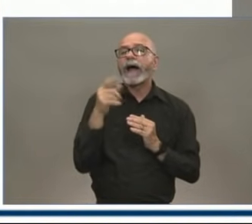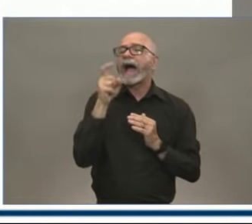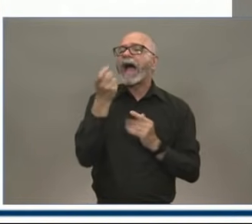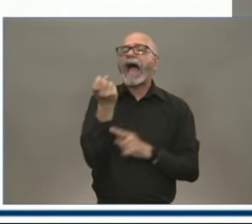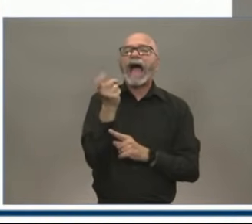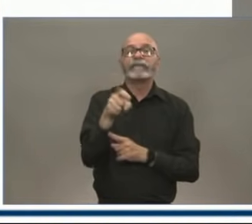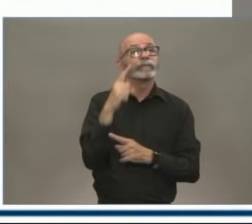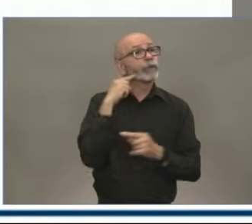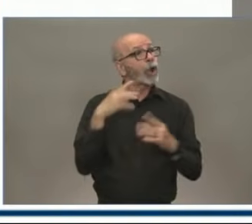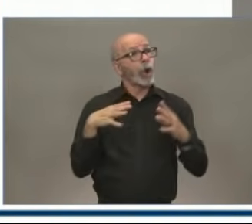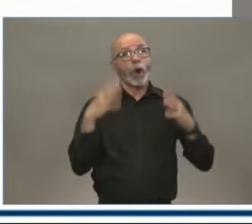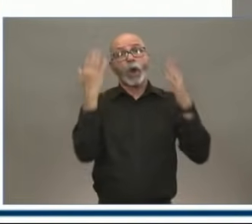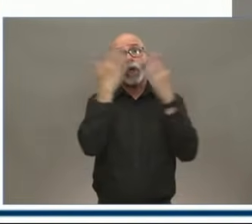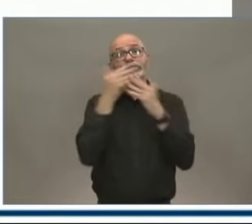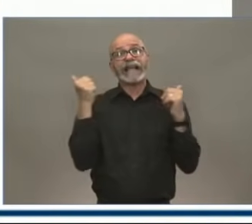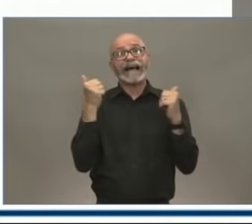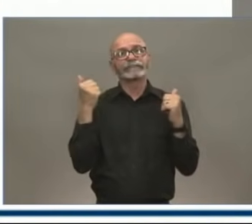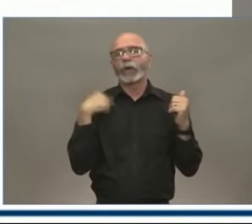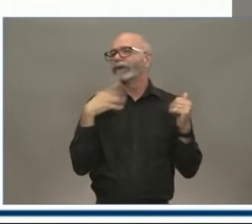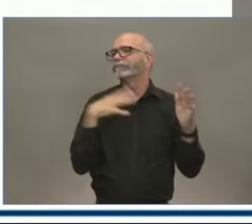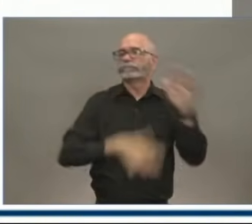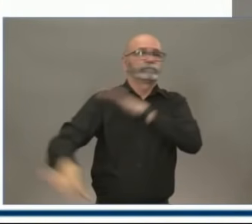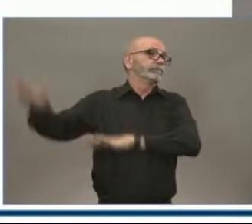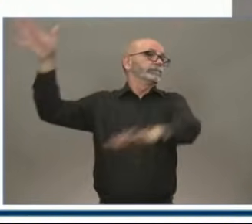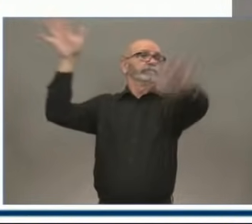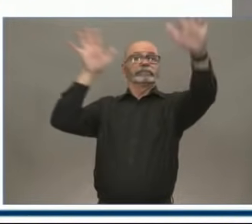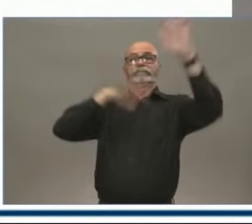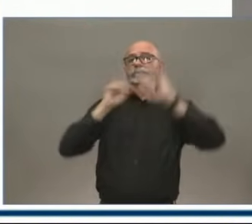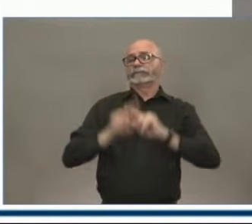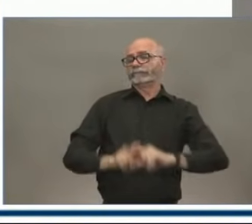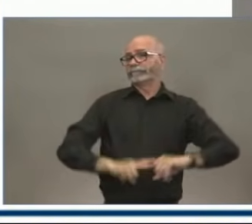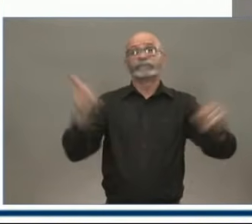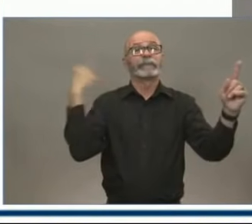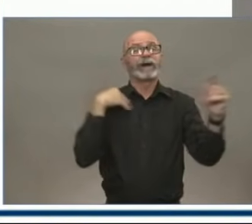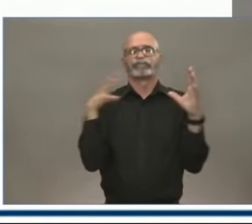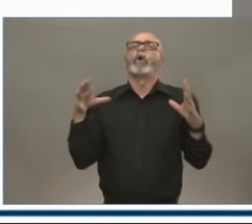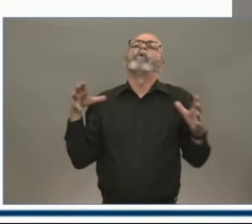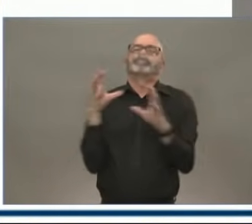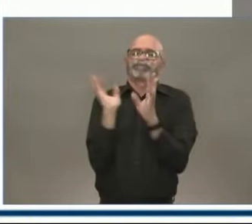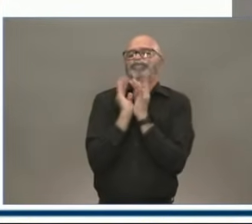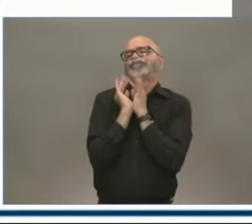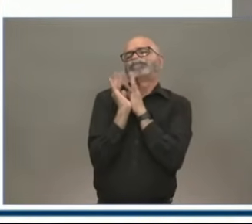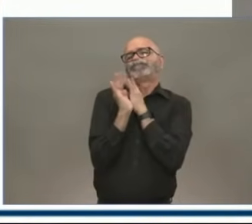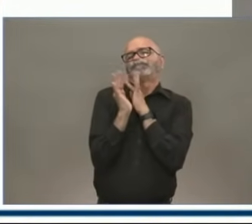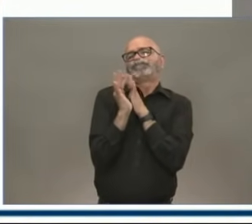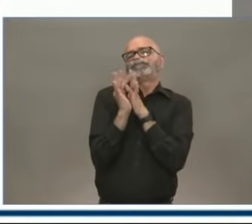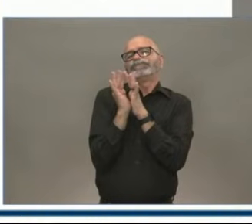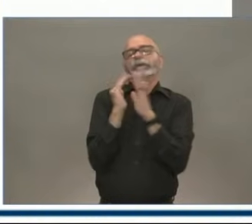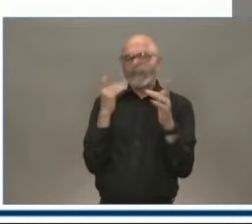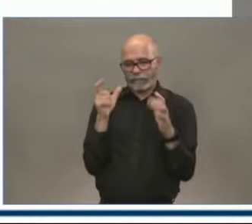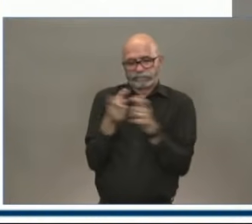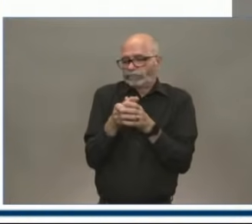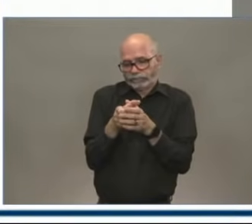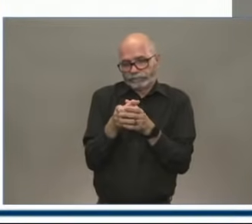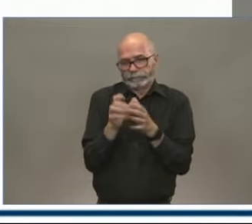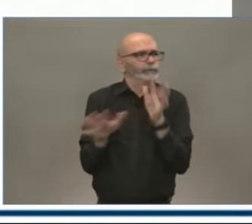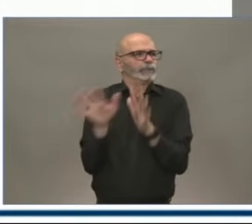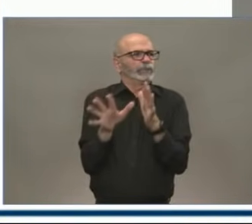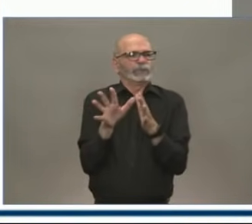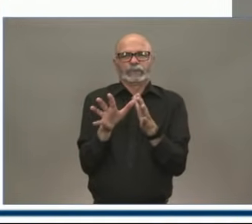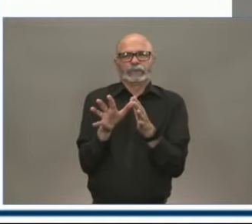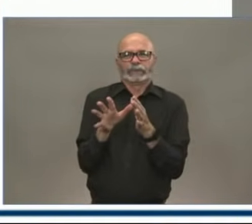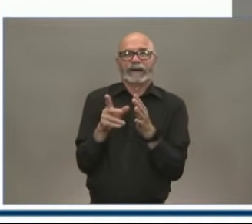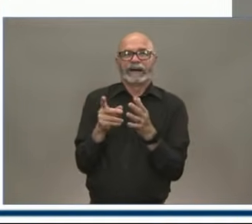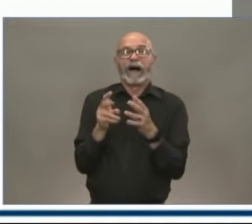holiday season this year, one with smaller and fewer gatherings and less travel. Everybody's traditional